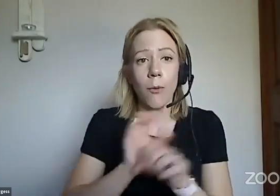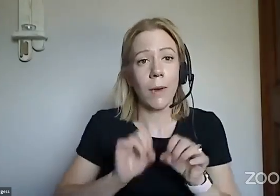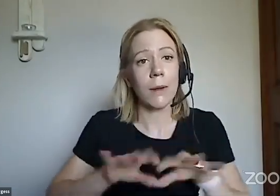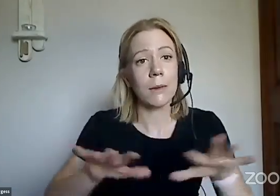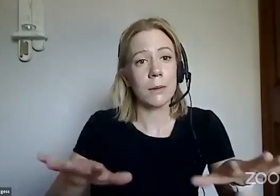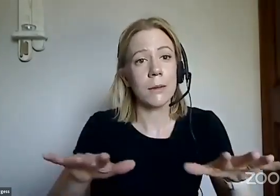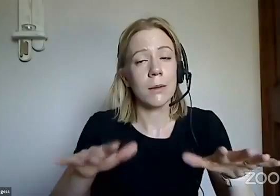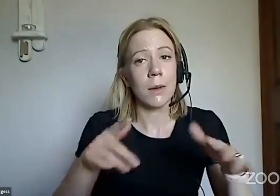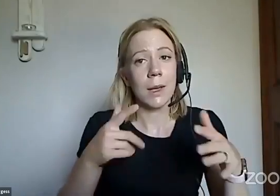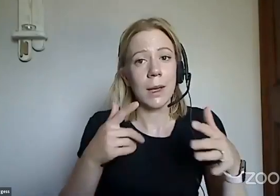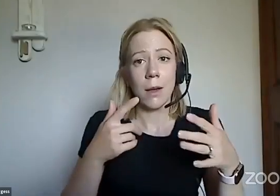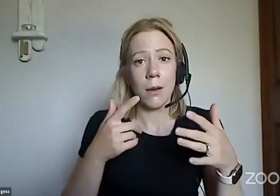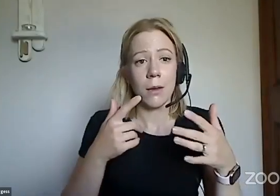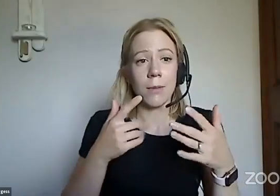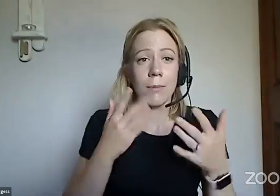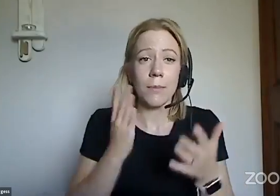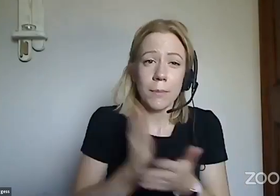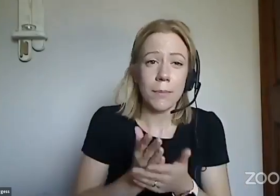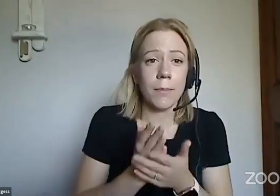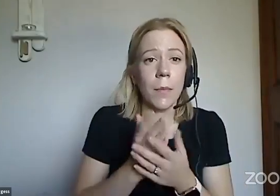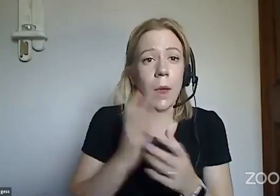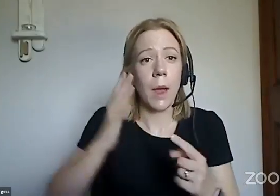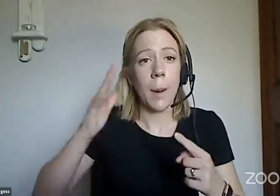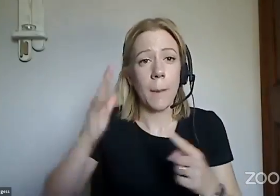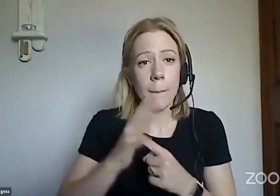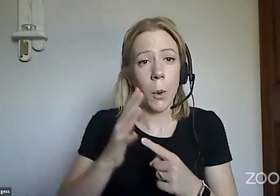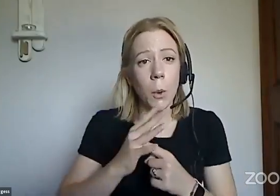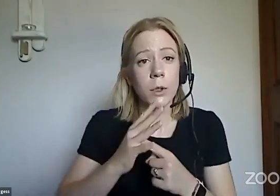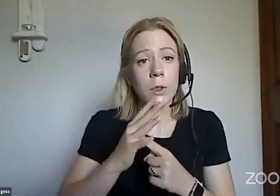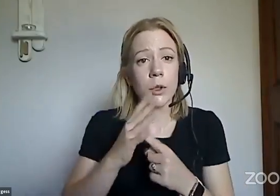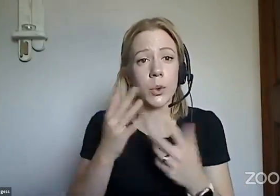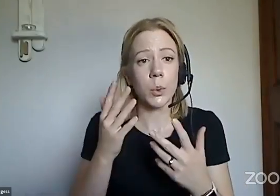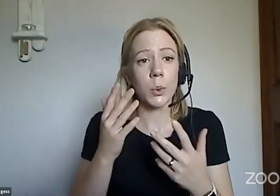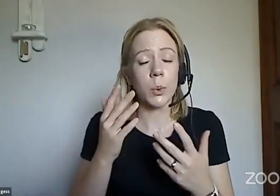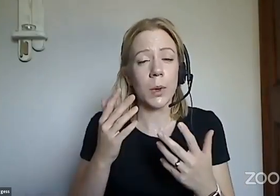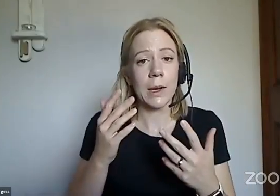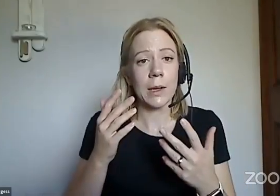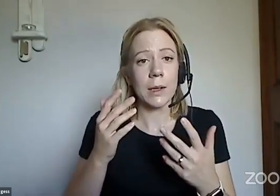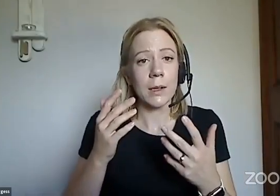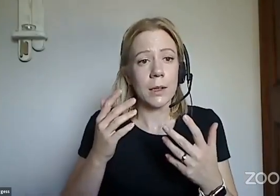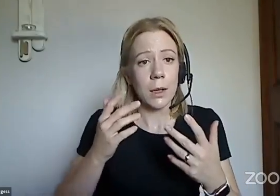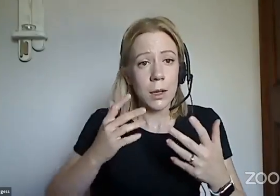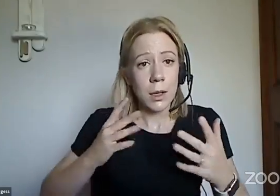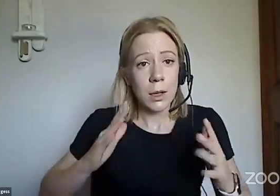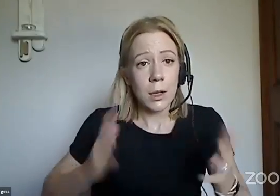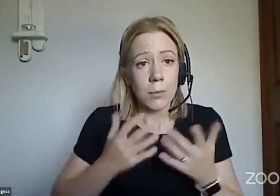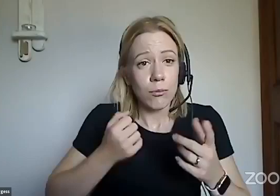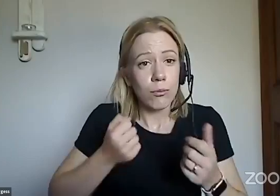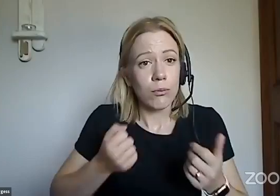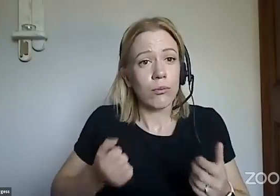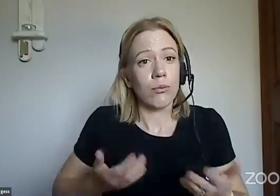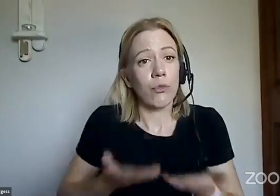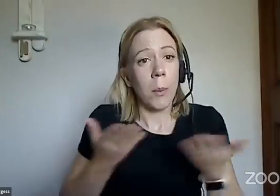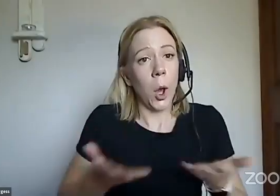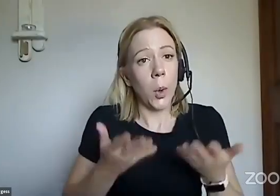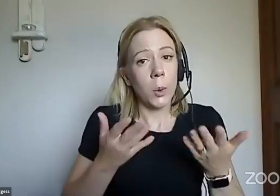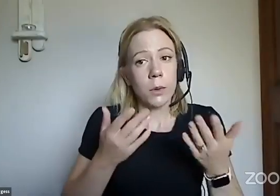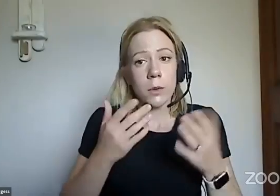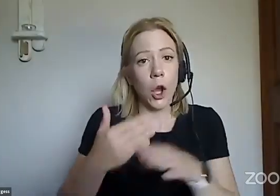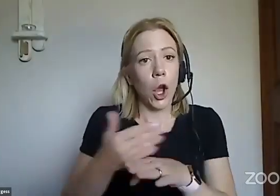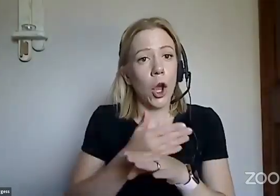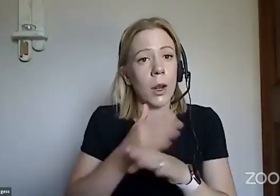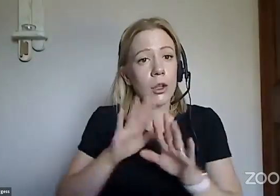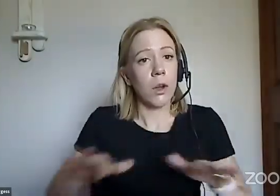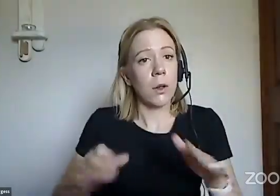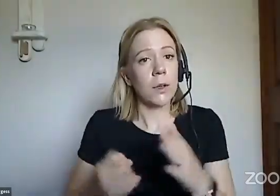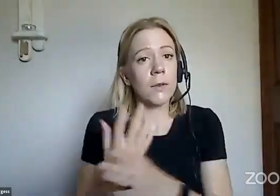how utmost important it is to promote an inclusive early childhood development, so we